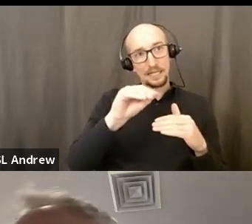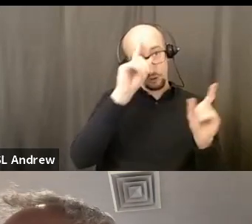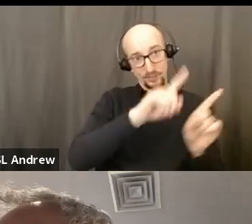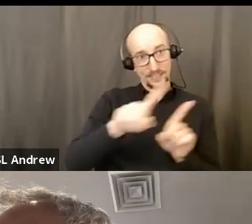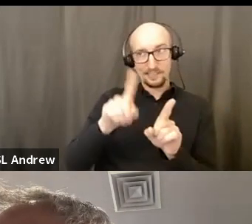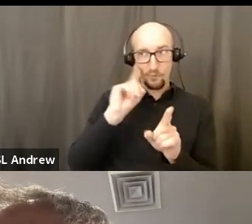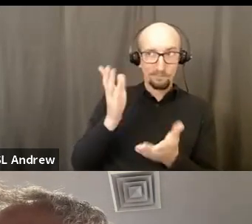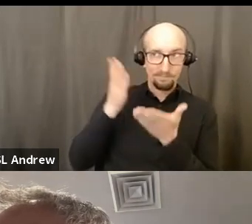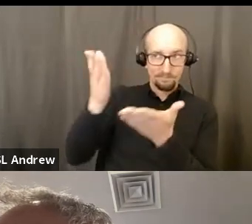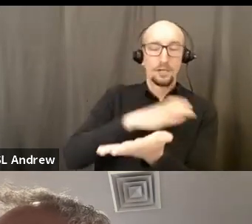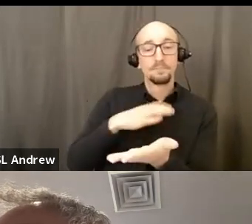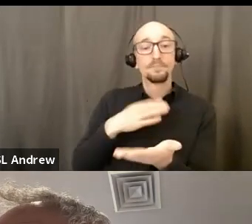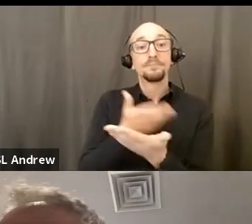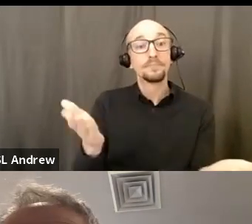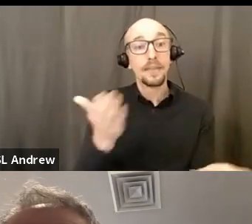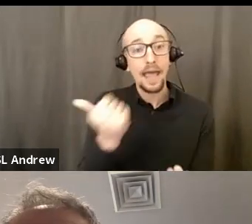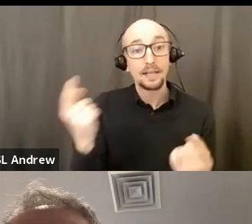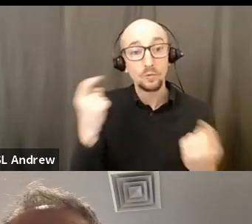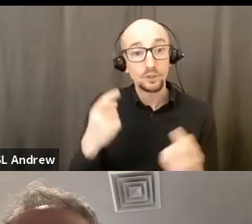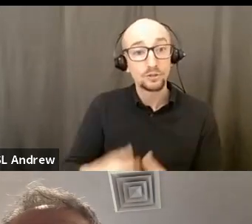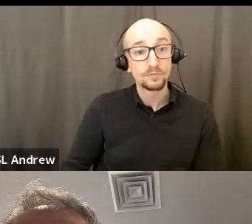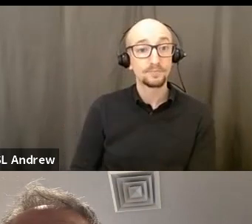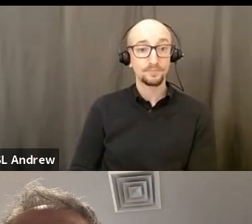any questions about that?